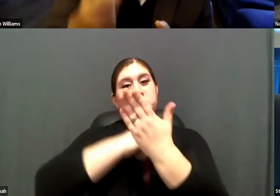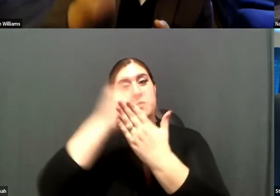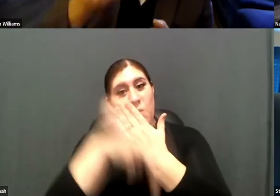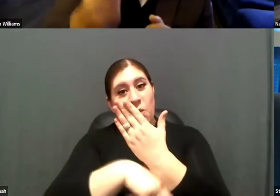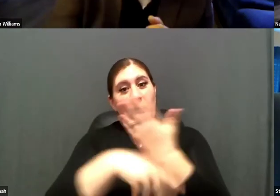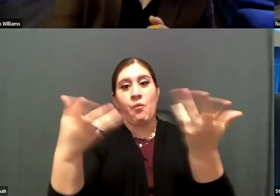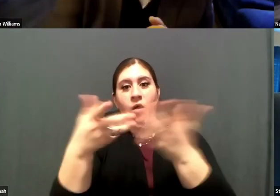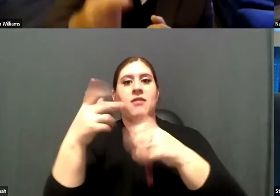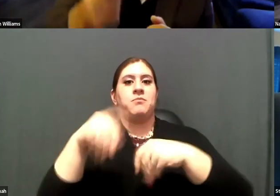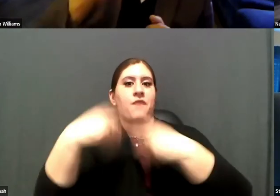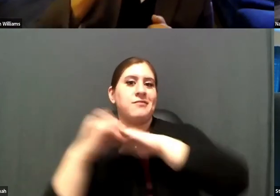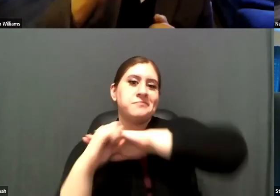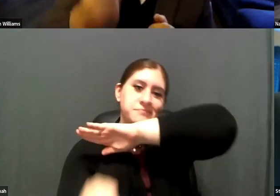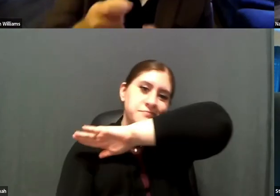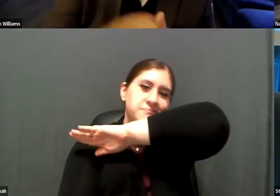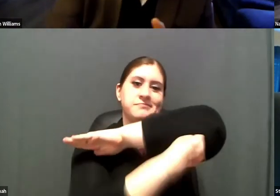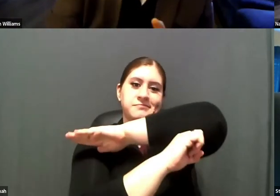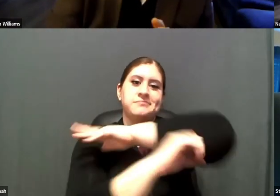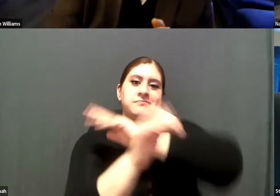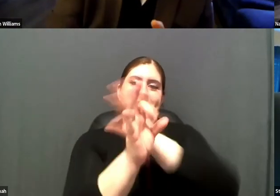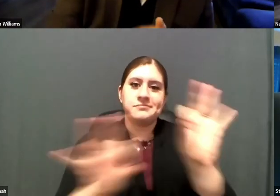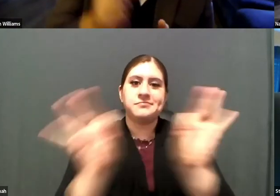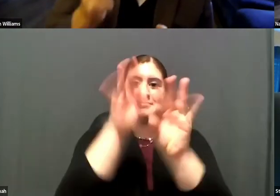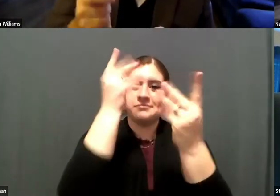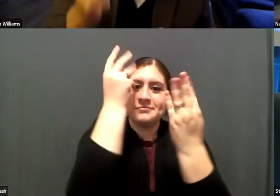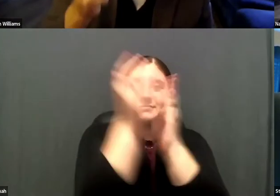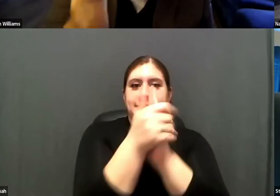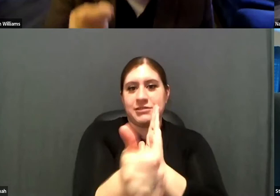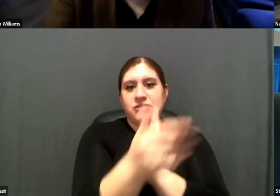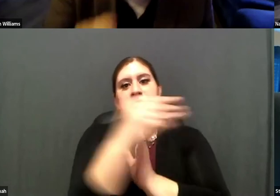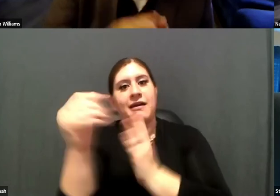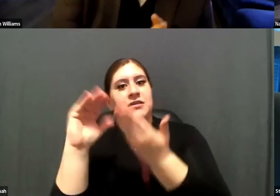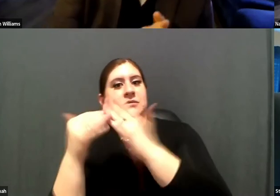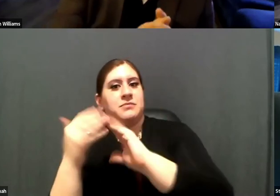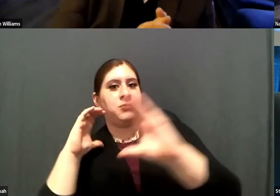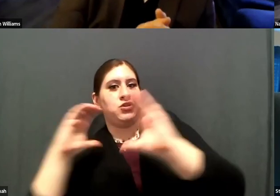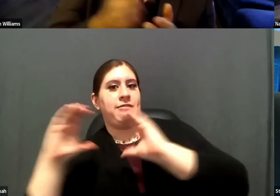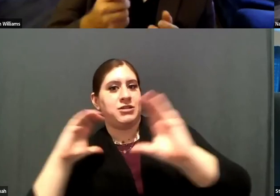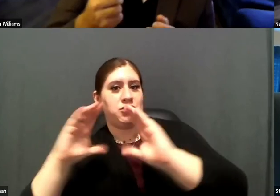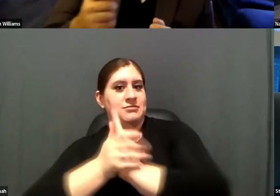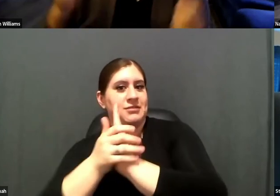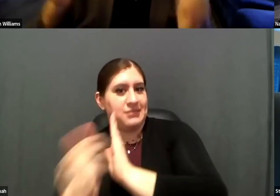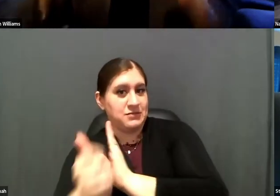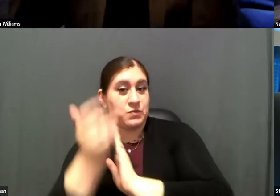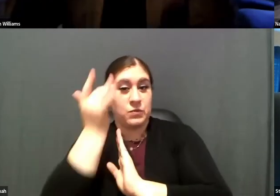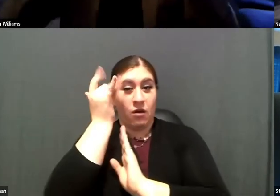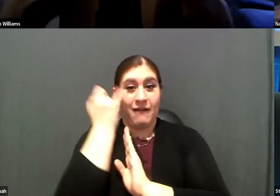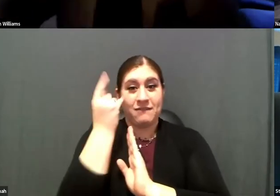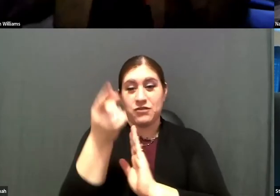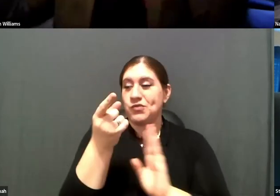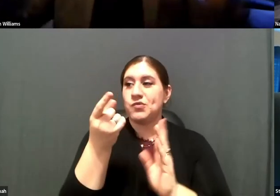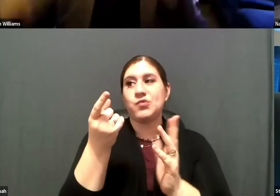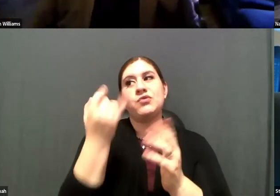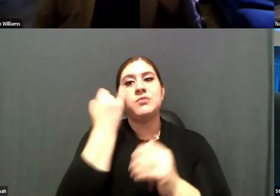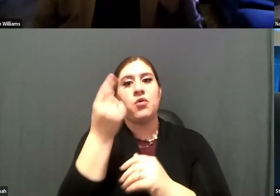there to provide you with those critical thinking skills and the communication skills, because if you, let's say